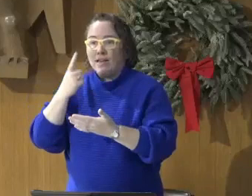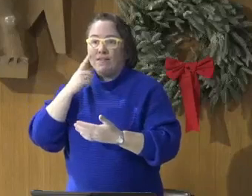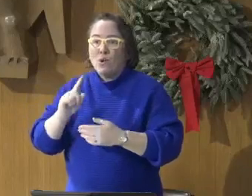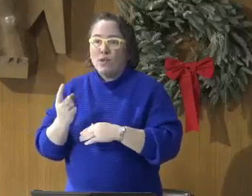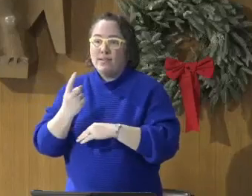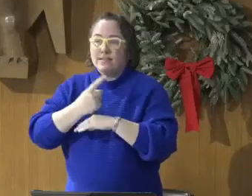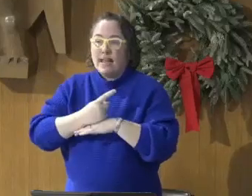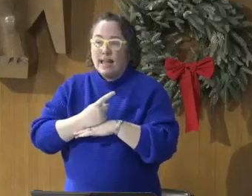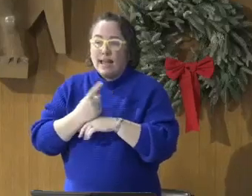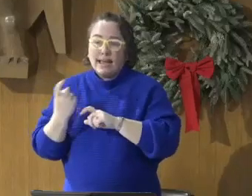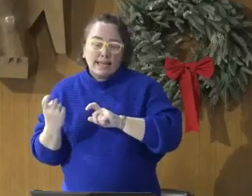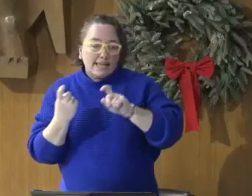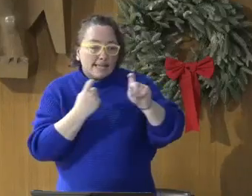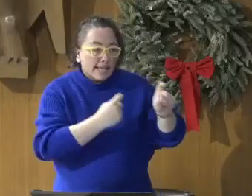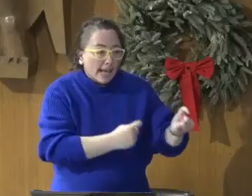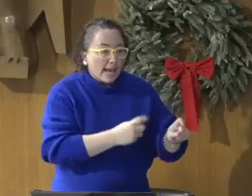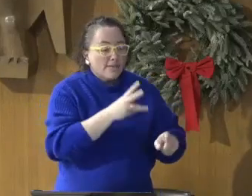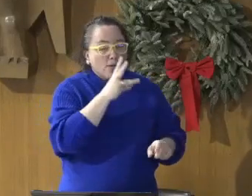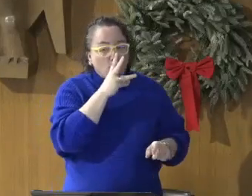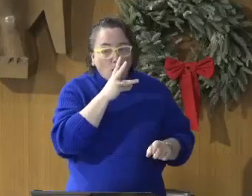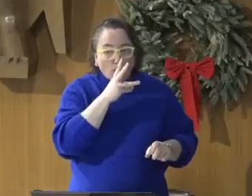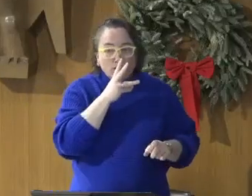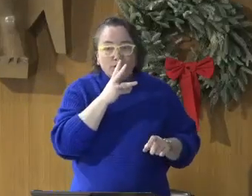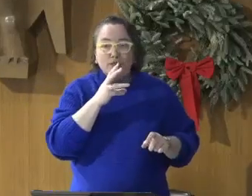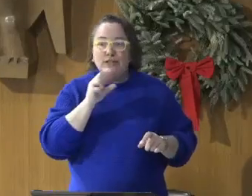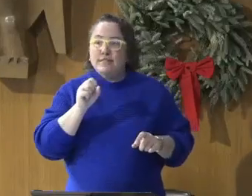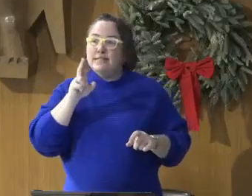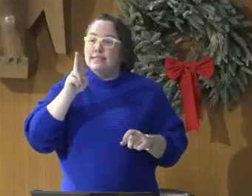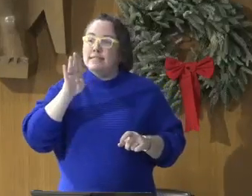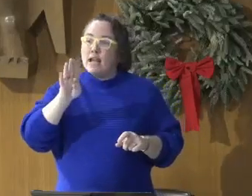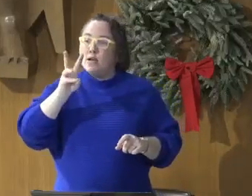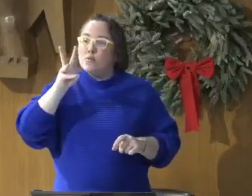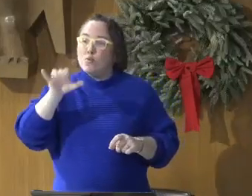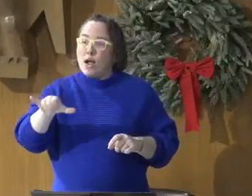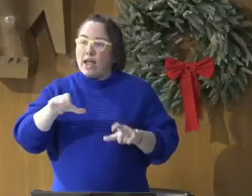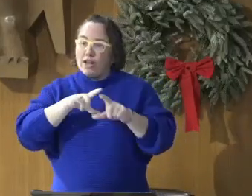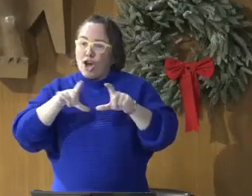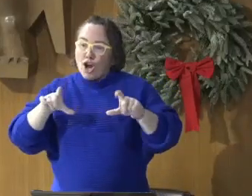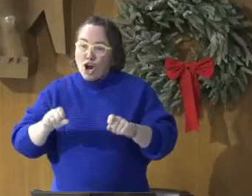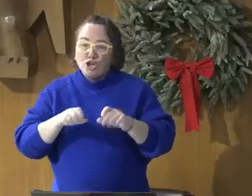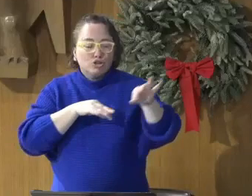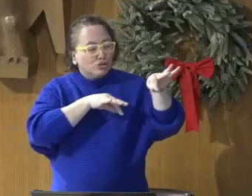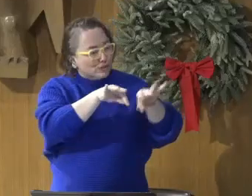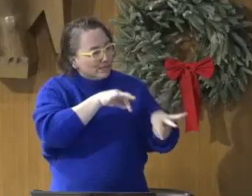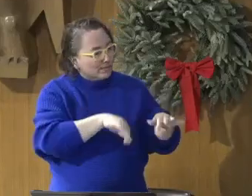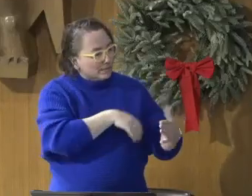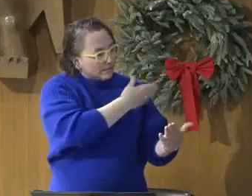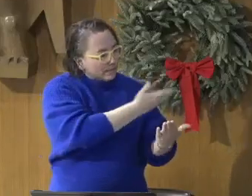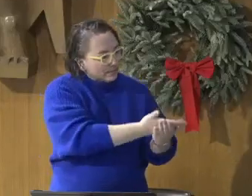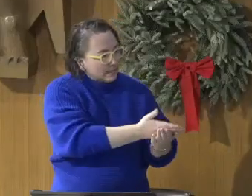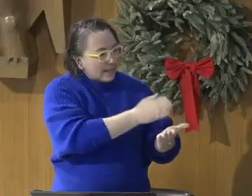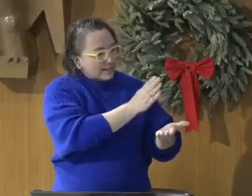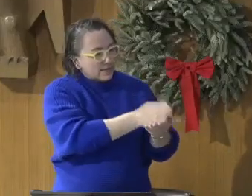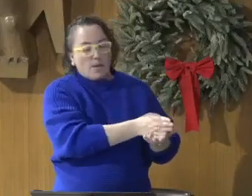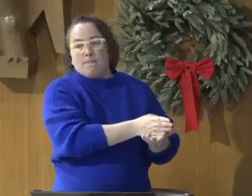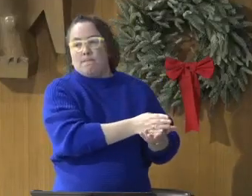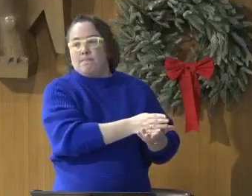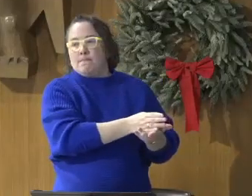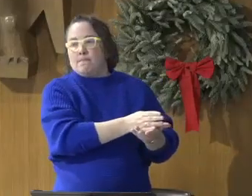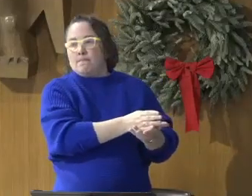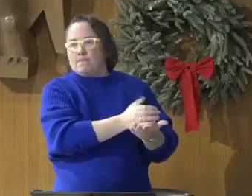and gave her her extra subway card and made sure he had directions to his next destination.